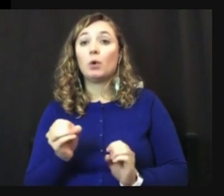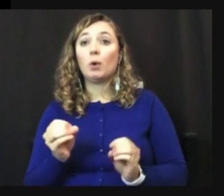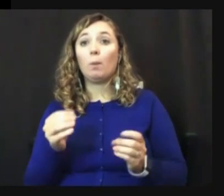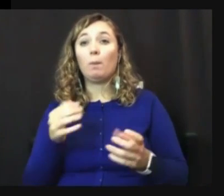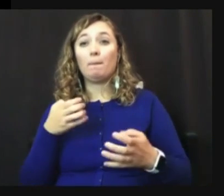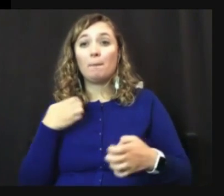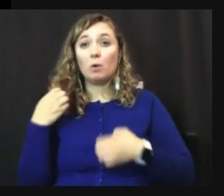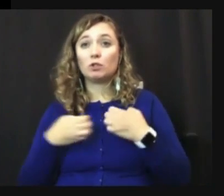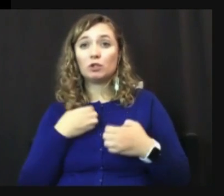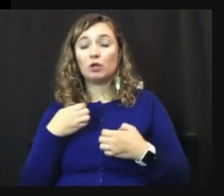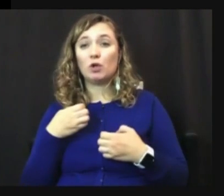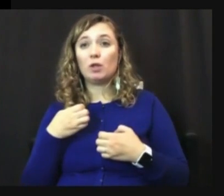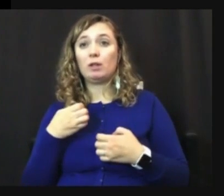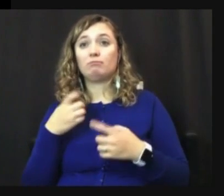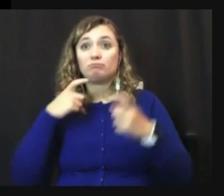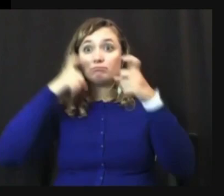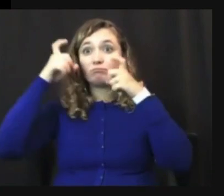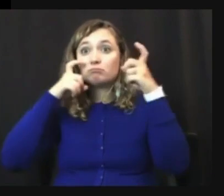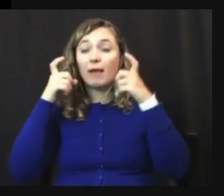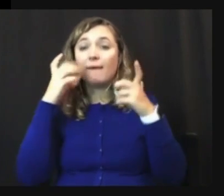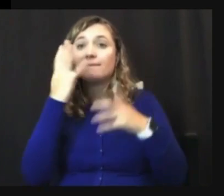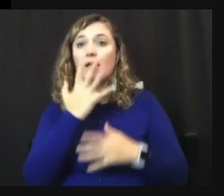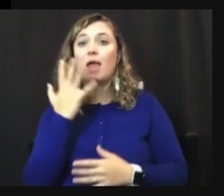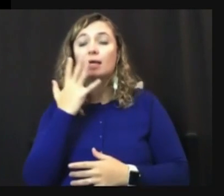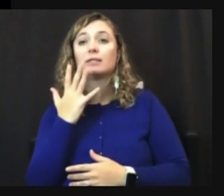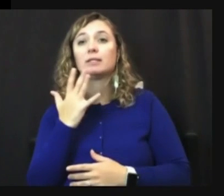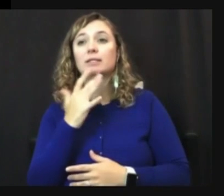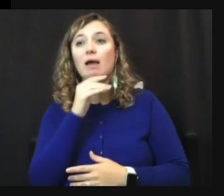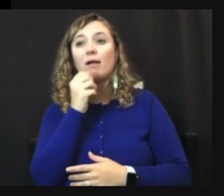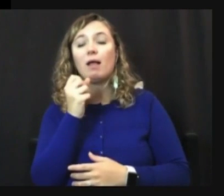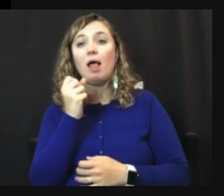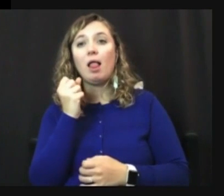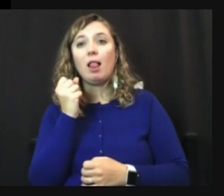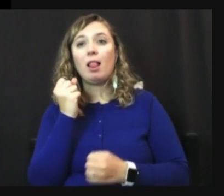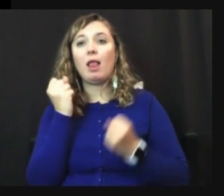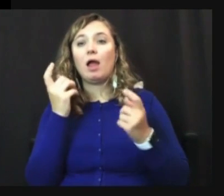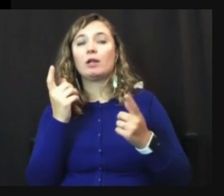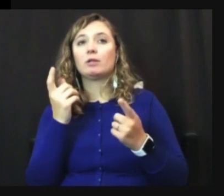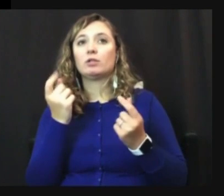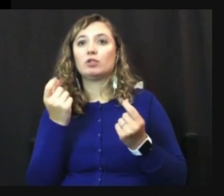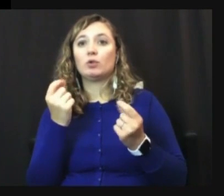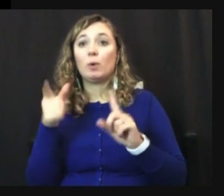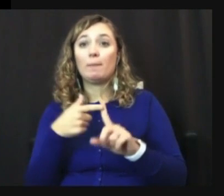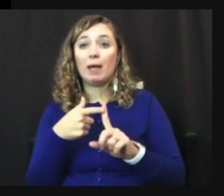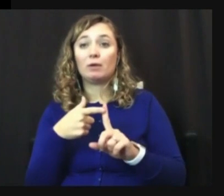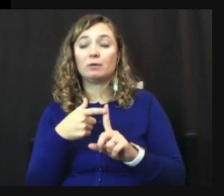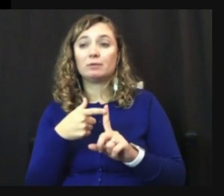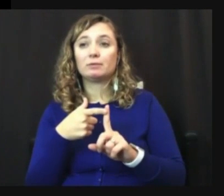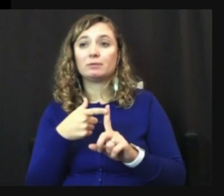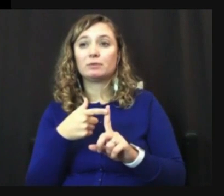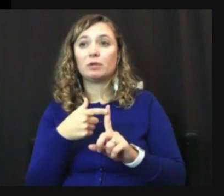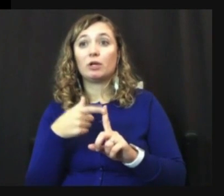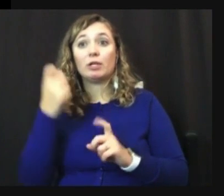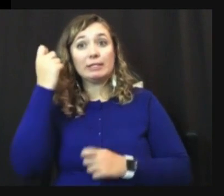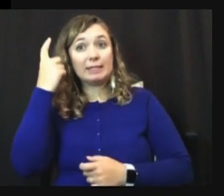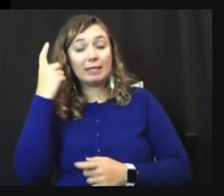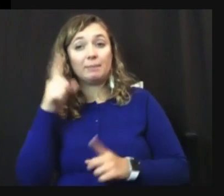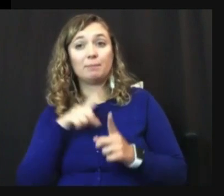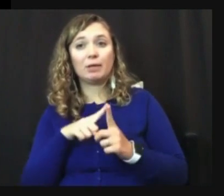do with that and has a lot more to do with what our body signals are able to give and then being able